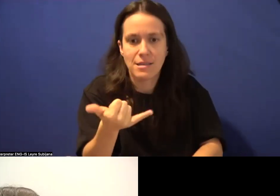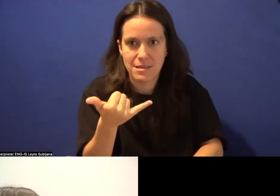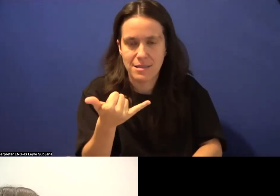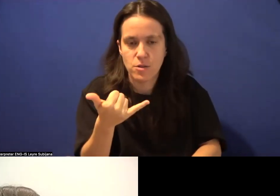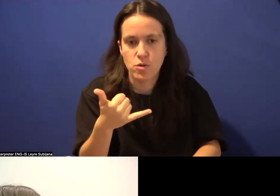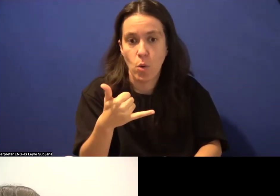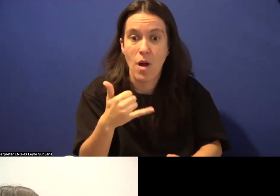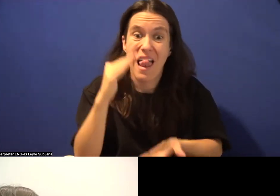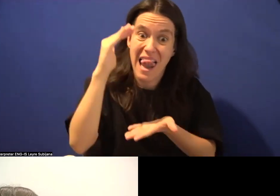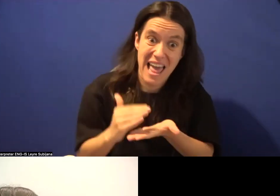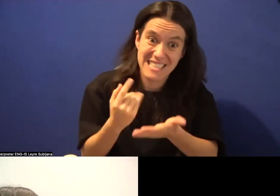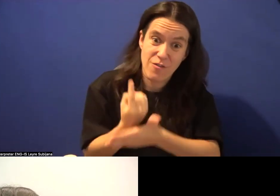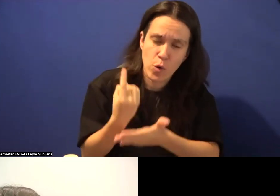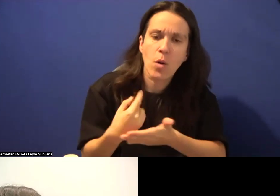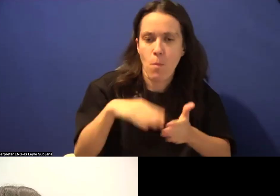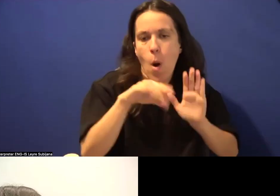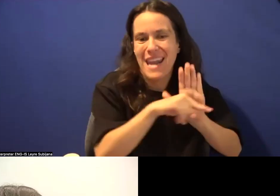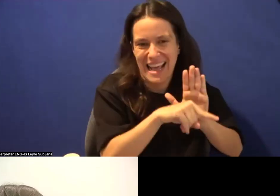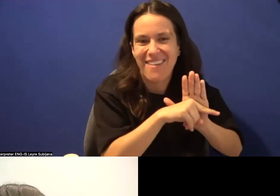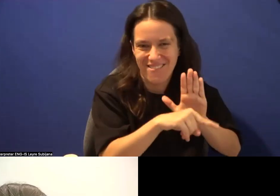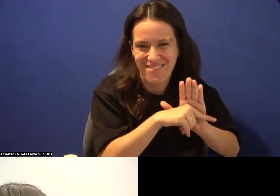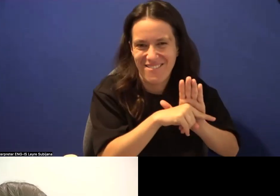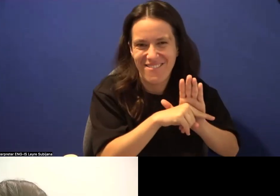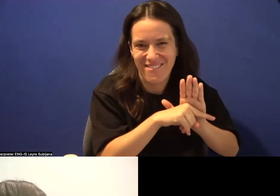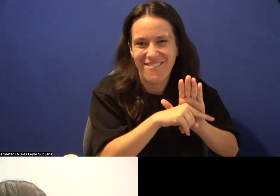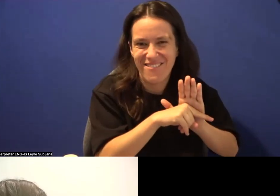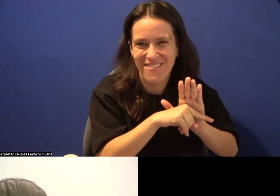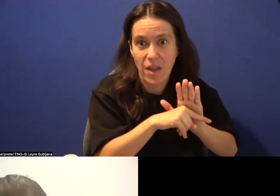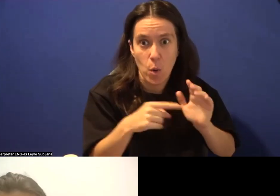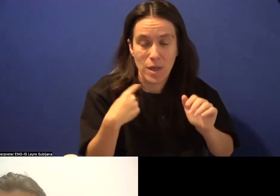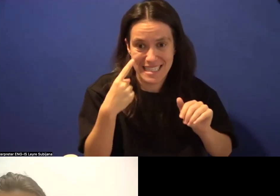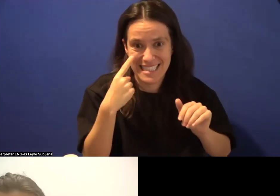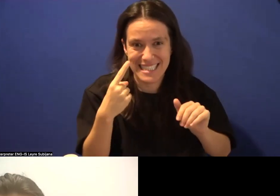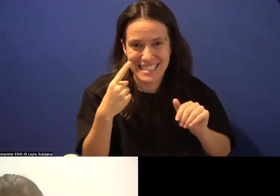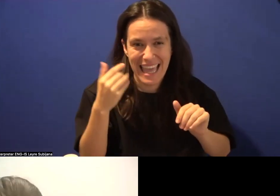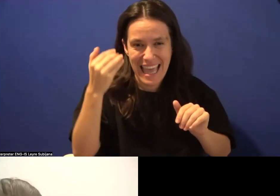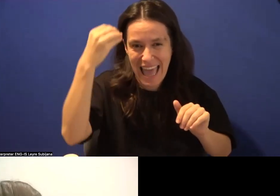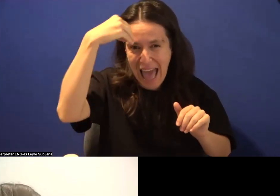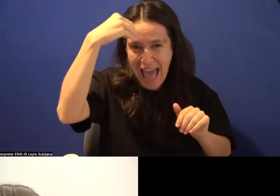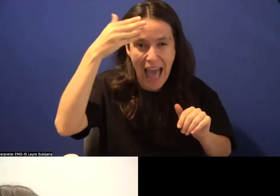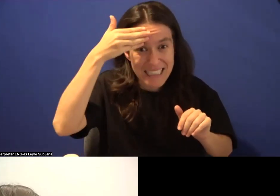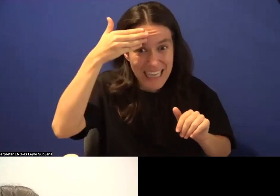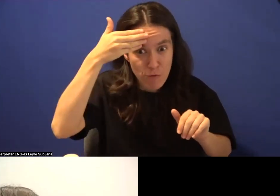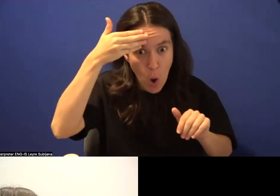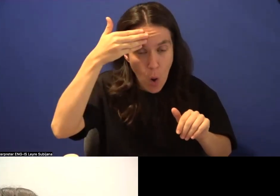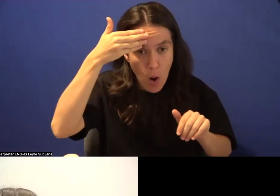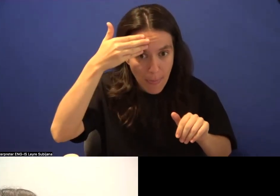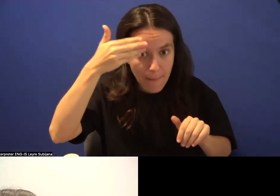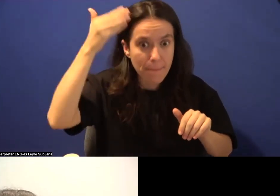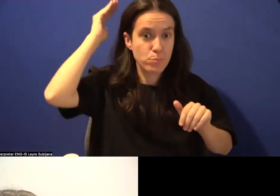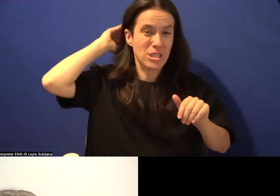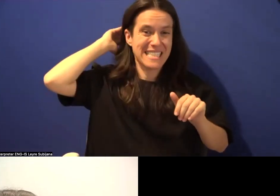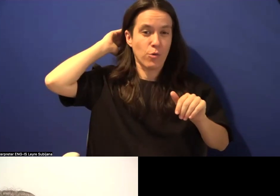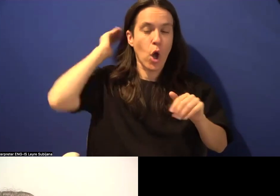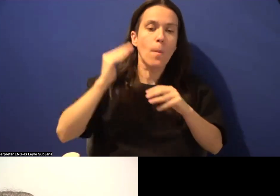less frequent. It actually tends to be anterior and then more posterior, which we think has to do with sort of form